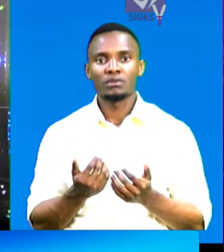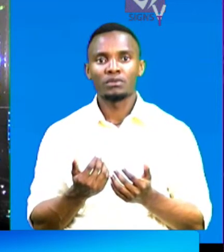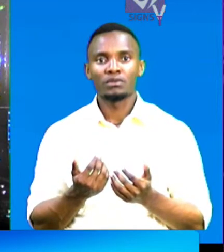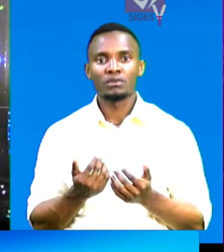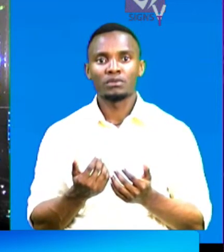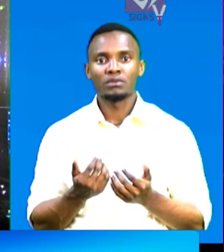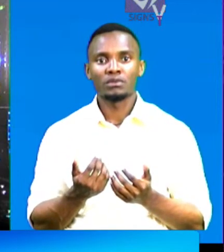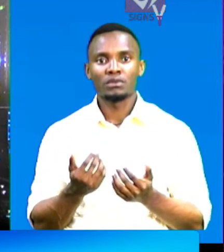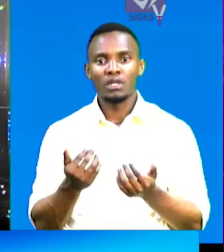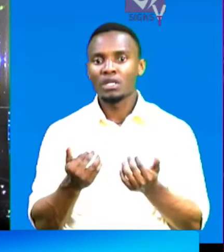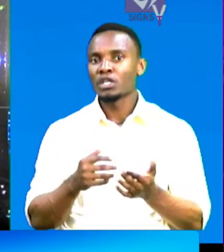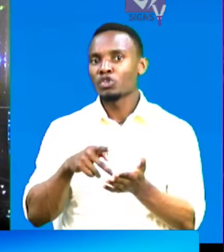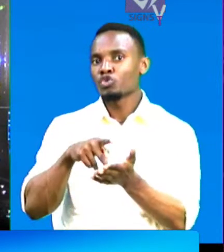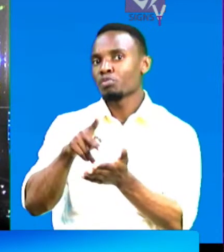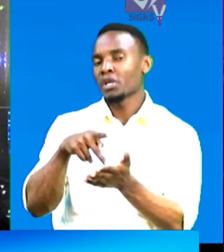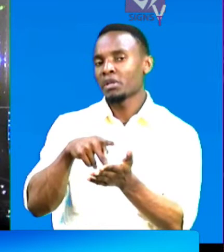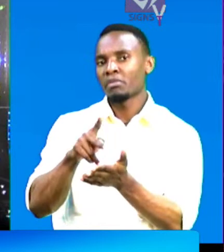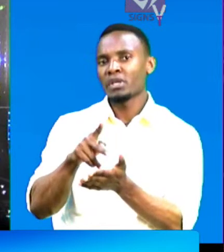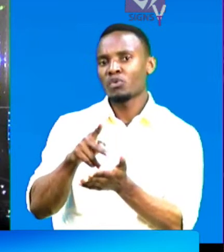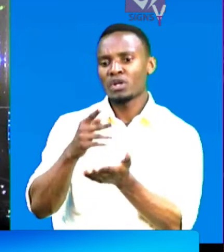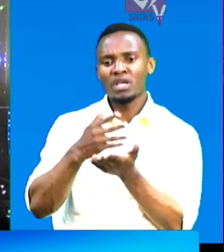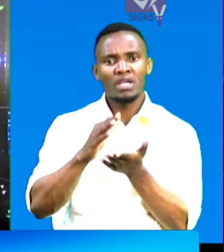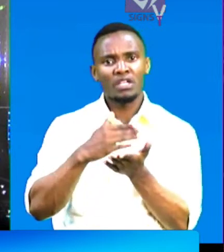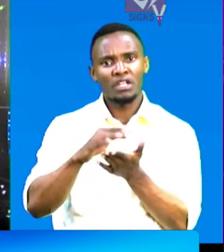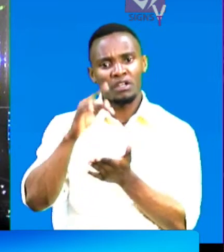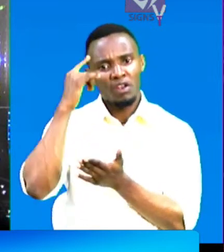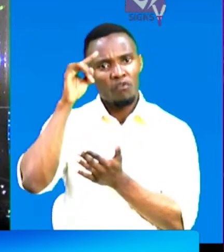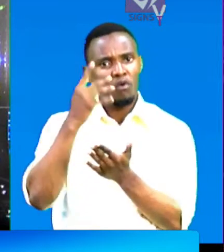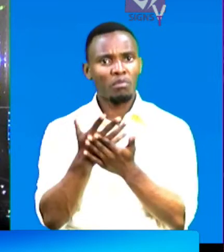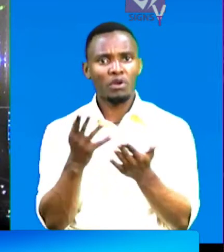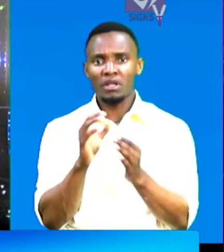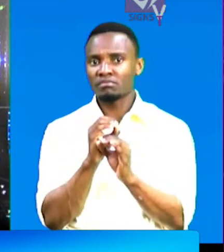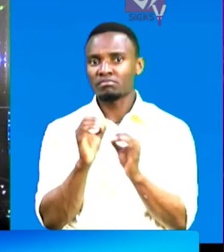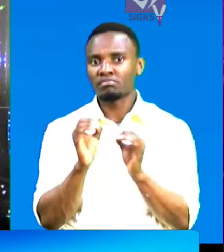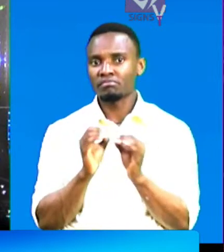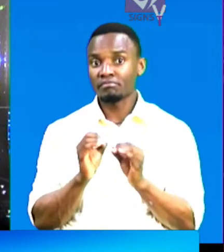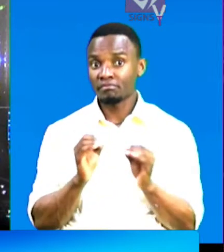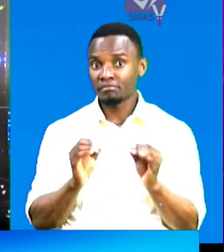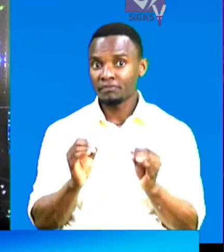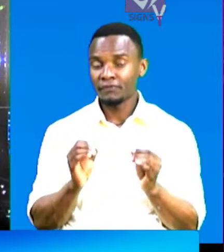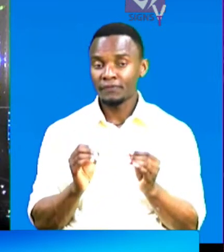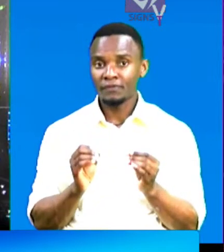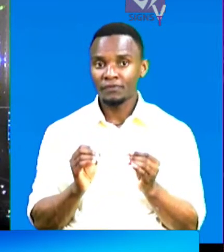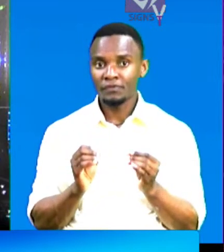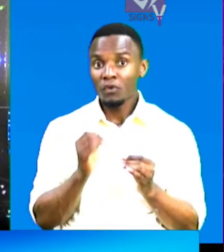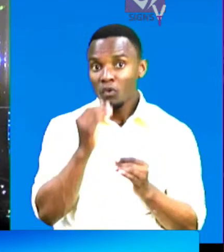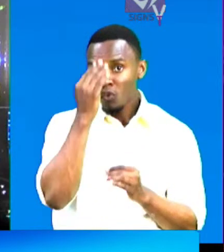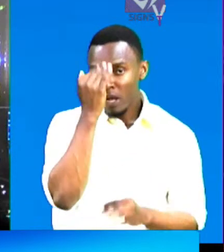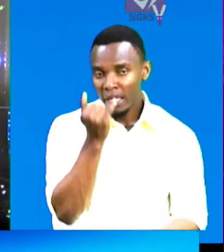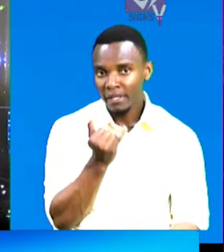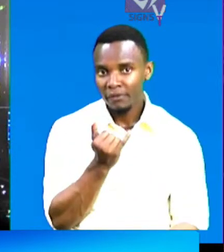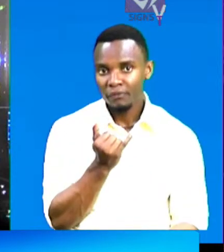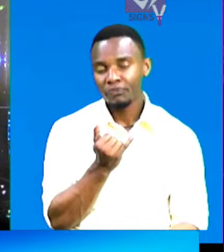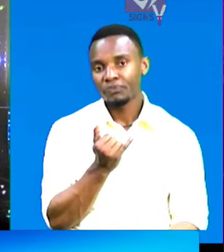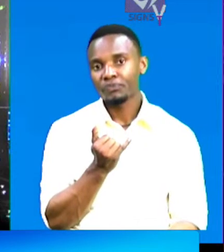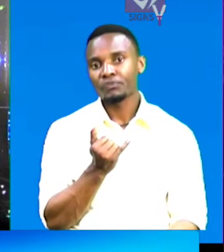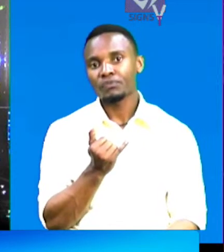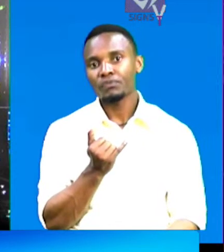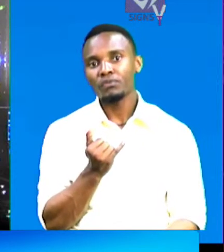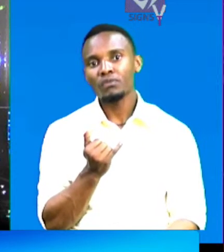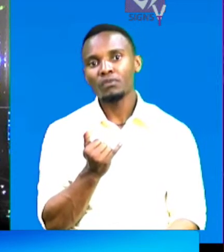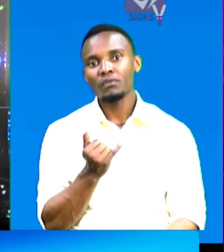pay for rent for the products, because you don't